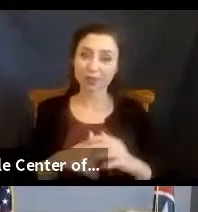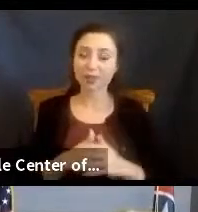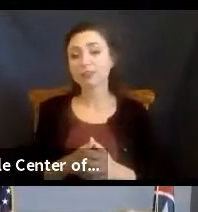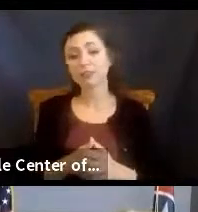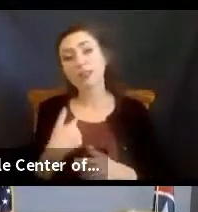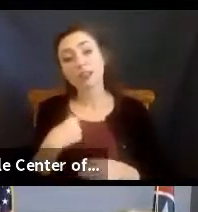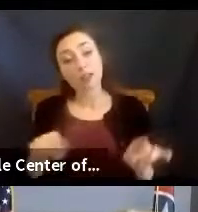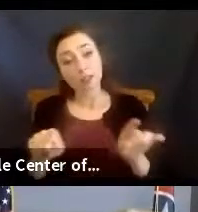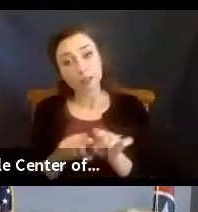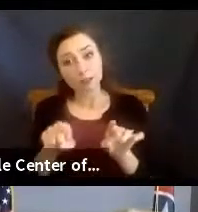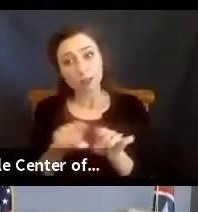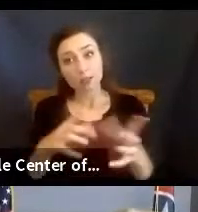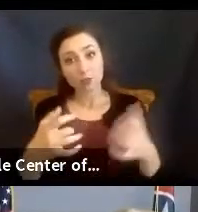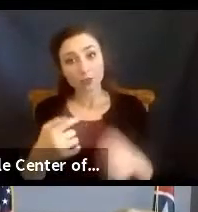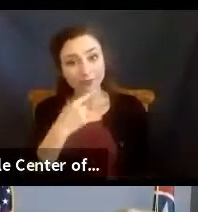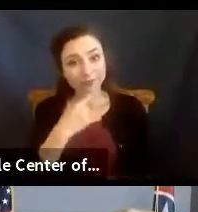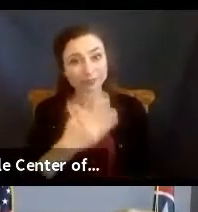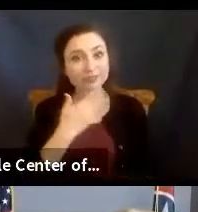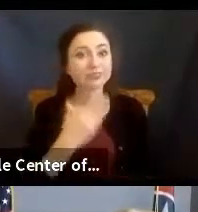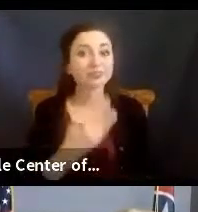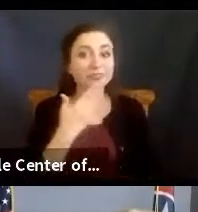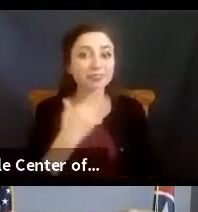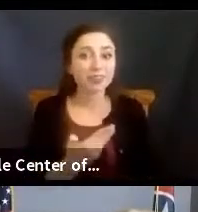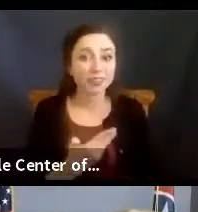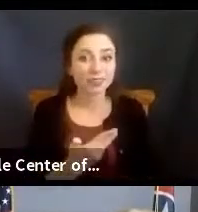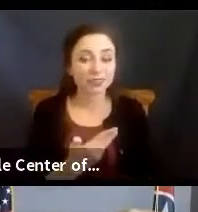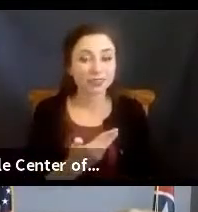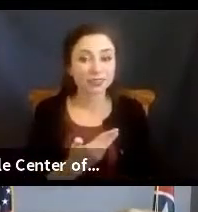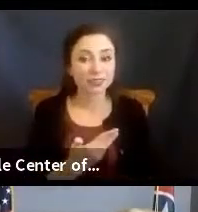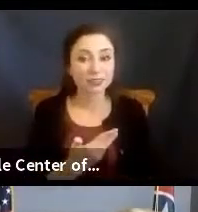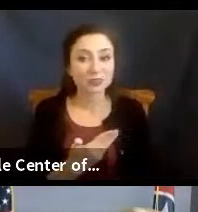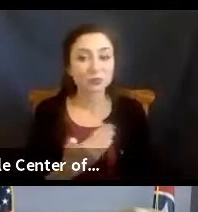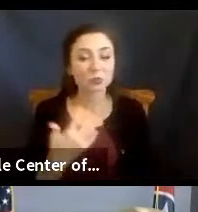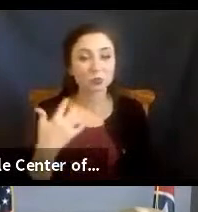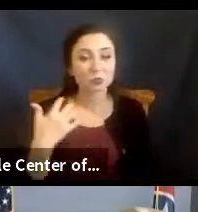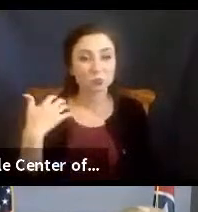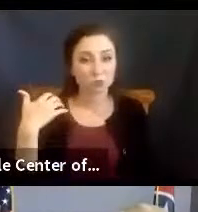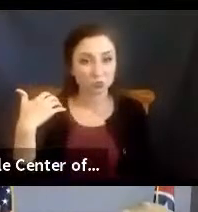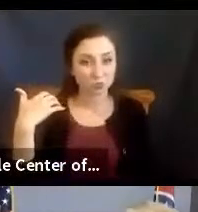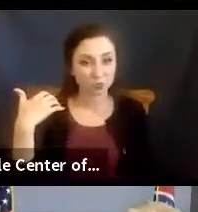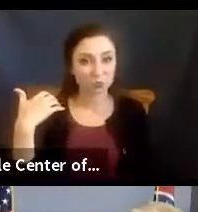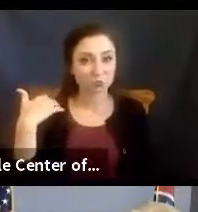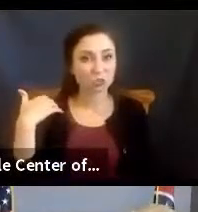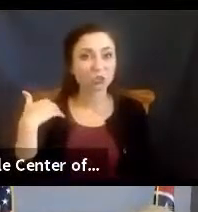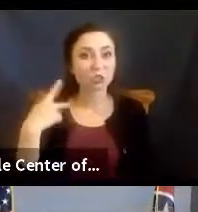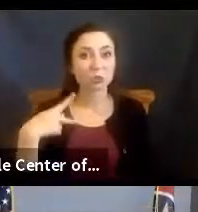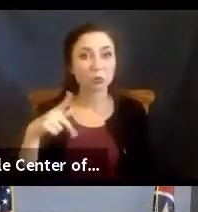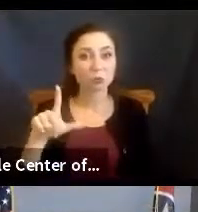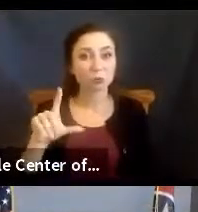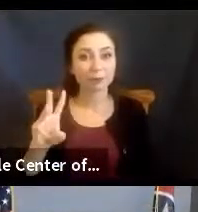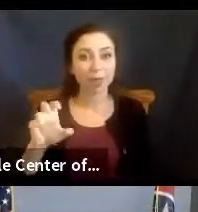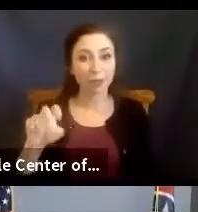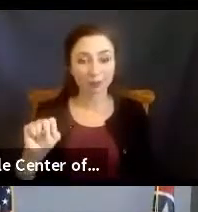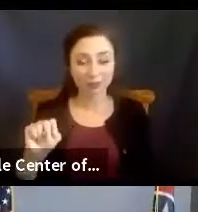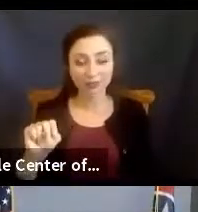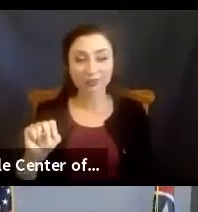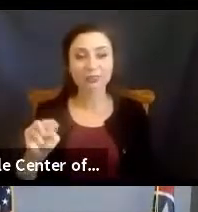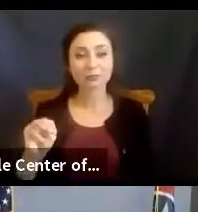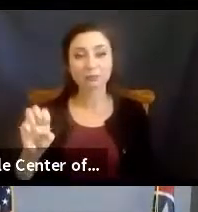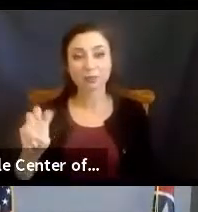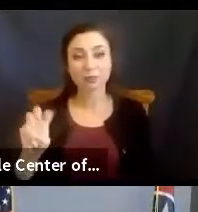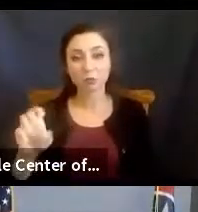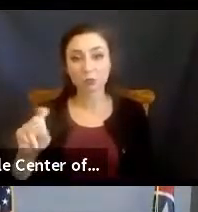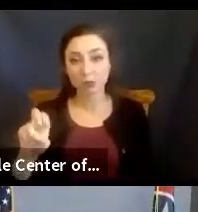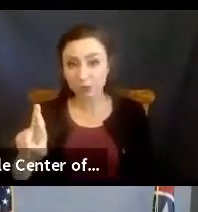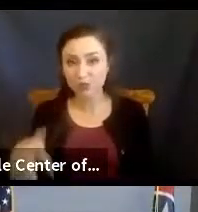I also just wanted to say thanks to the Chancellor Plowman and to Ms. Wagner for your reports from the schools.